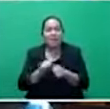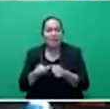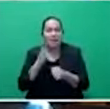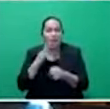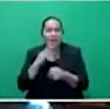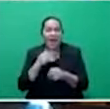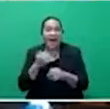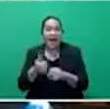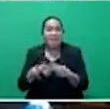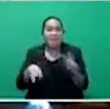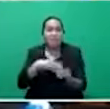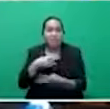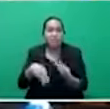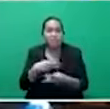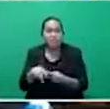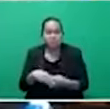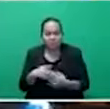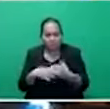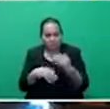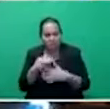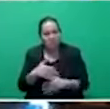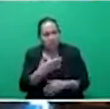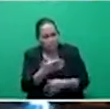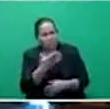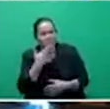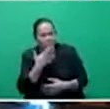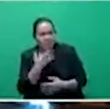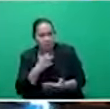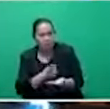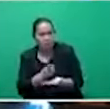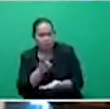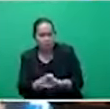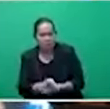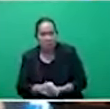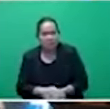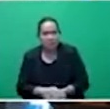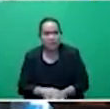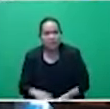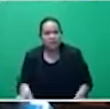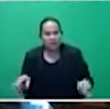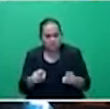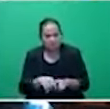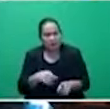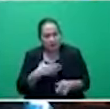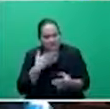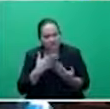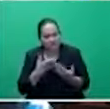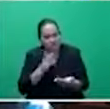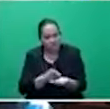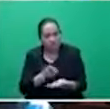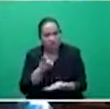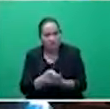of them got affected. At least I thank him for his honesty in that respect. In the same way, I thank him for his honesty regarding rural infrastructure